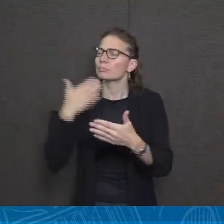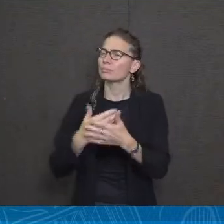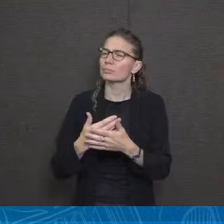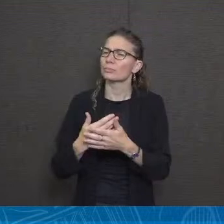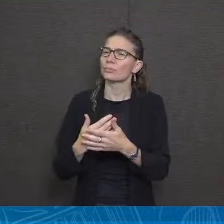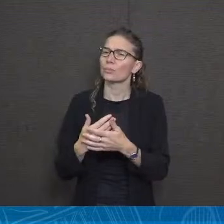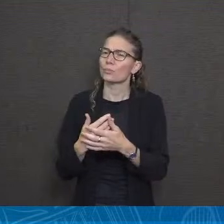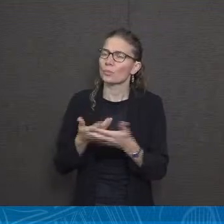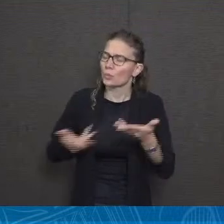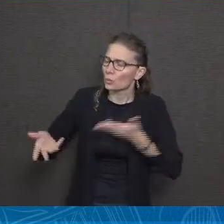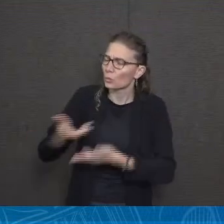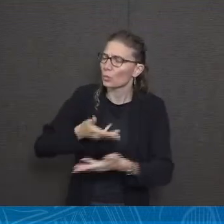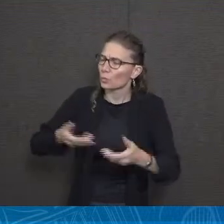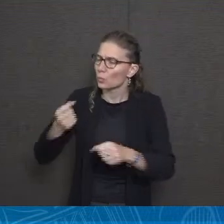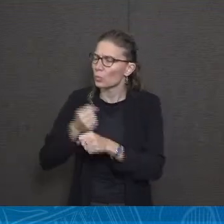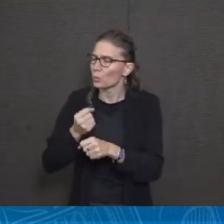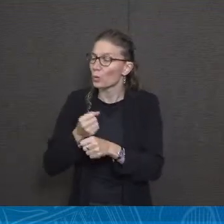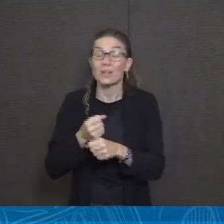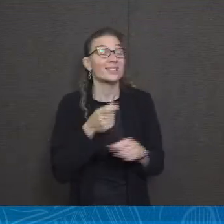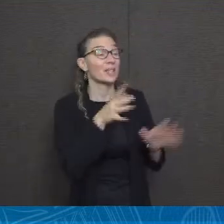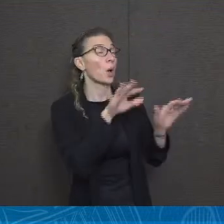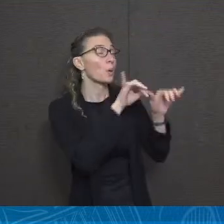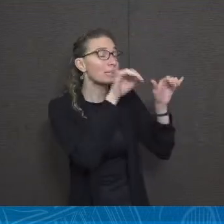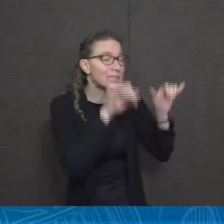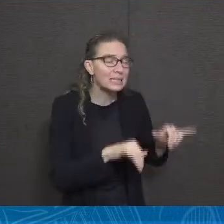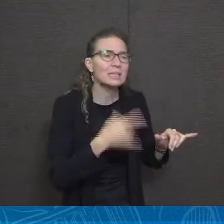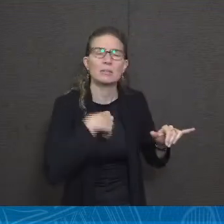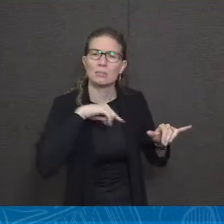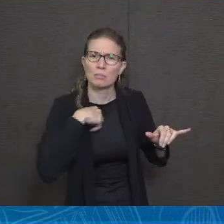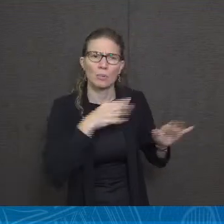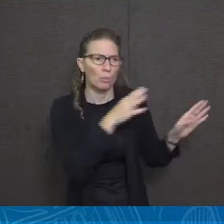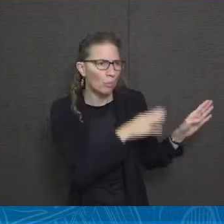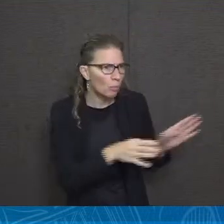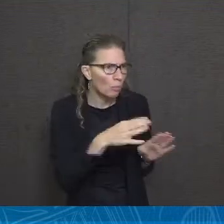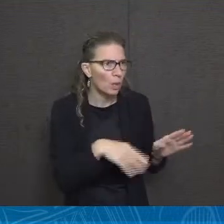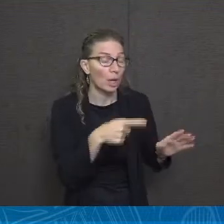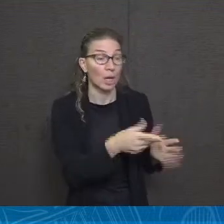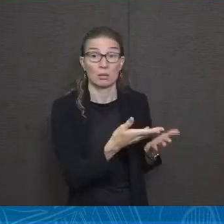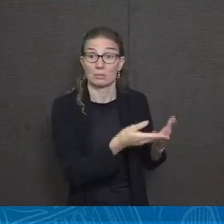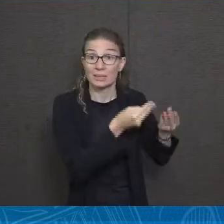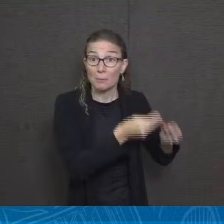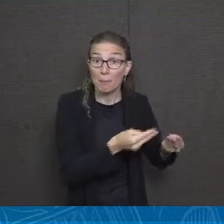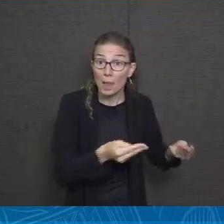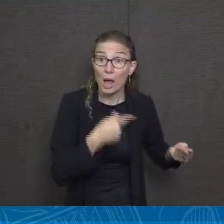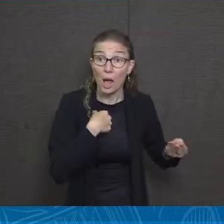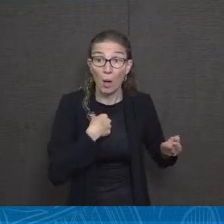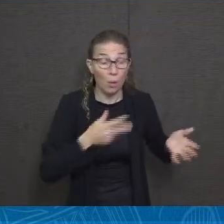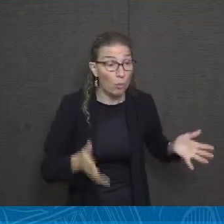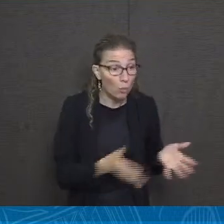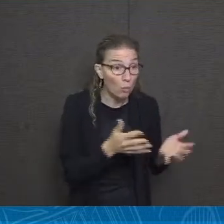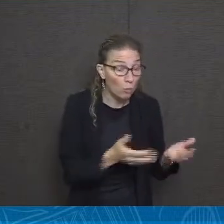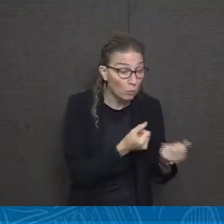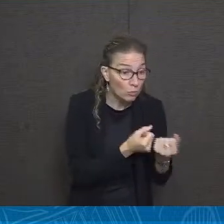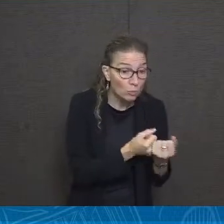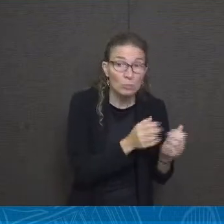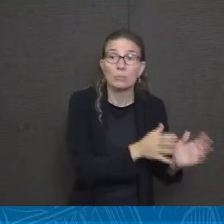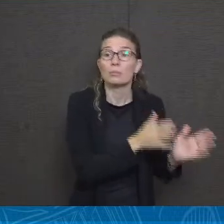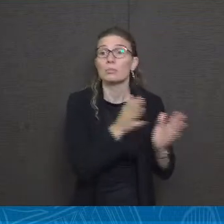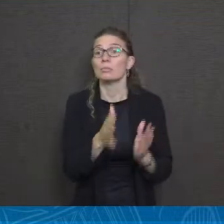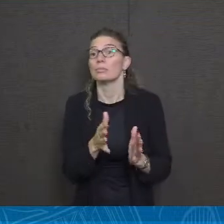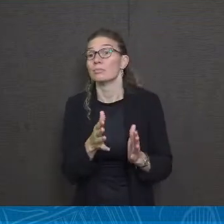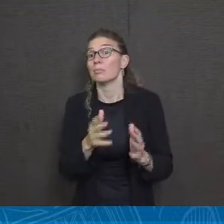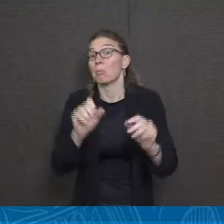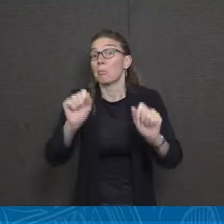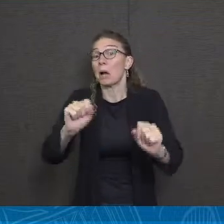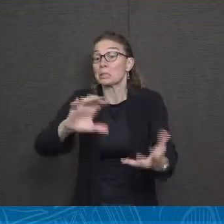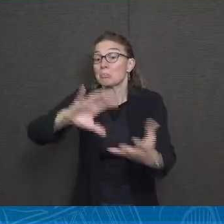prepare other aspects of our systems. We prepare our supplies, we prepare we train for the day when the hazard